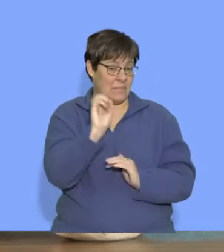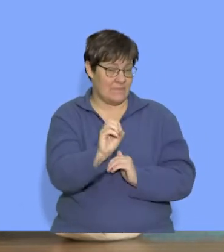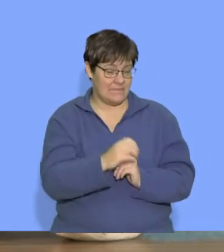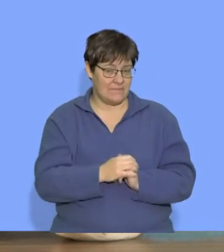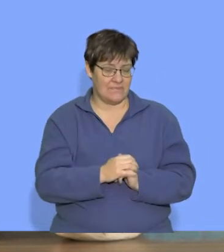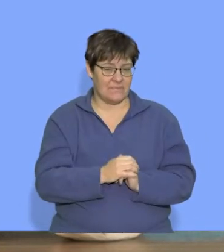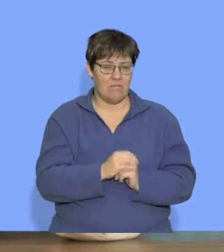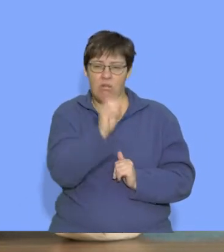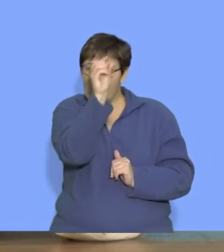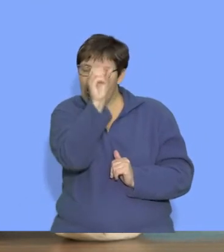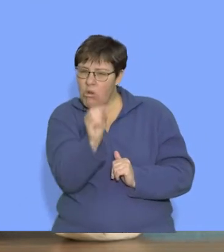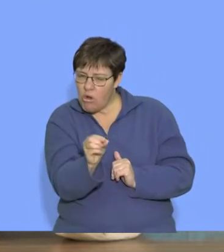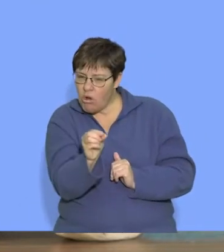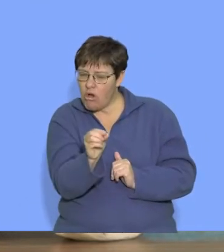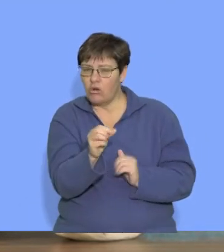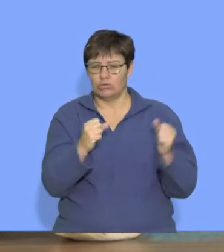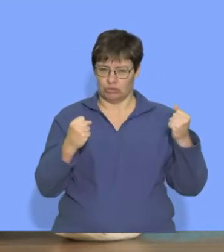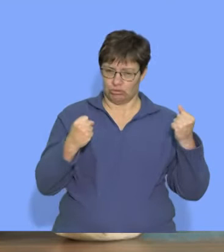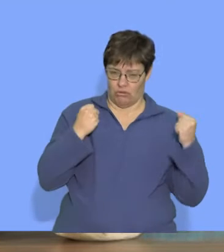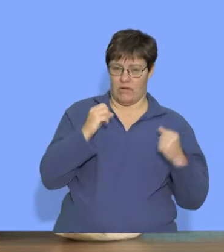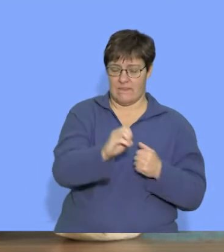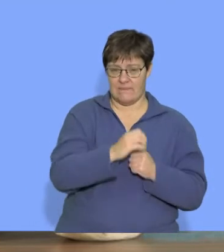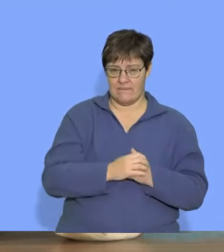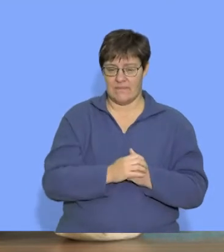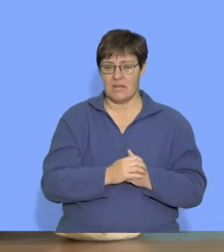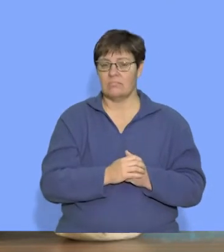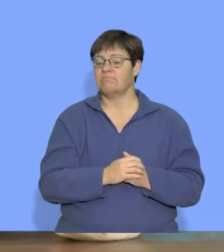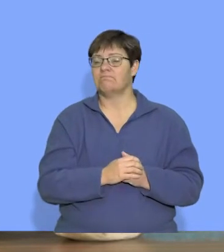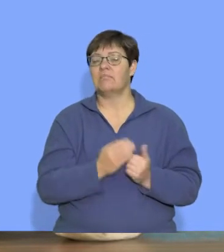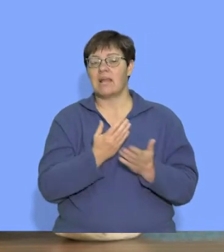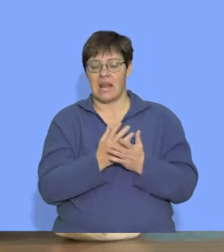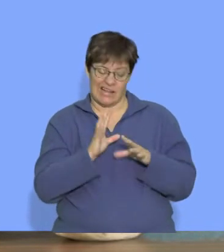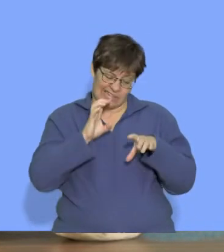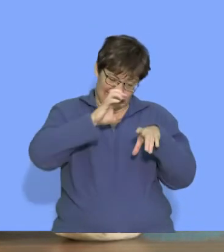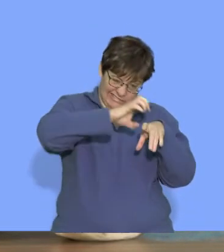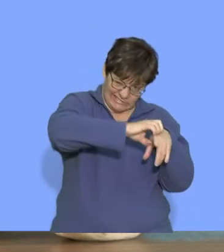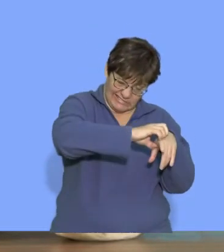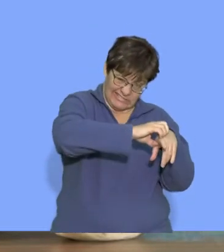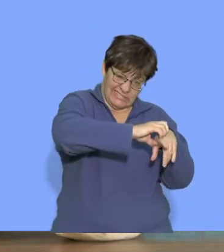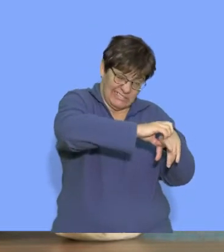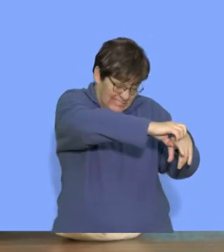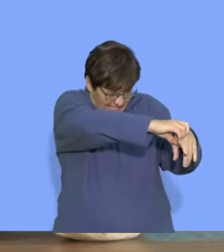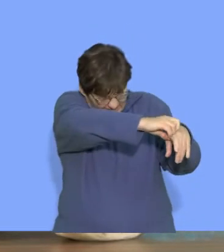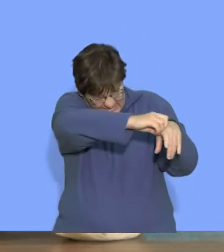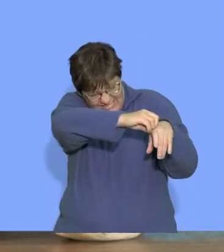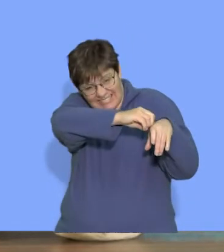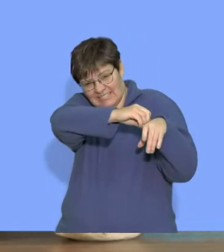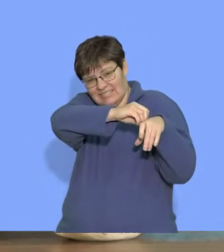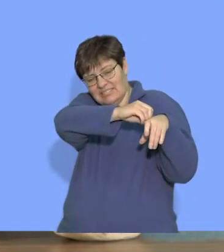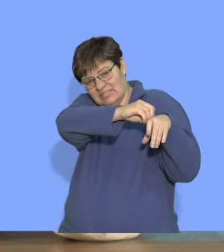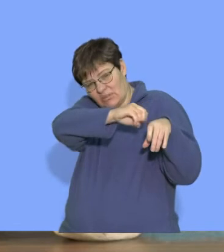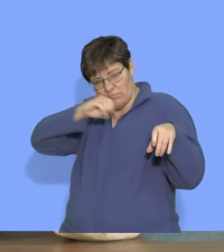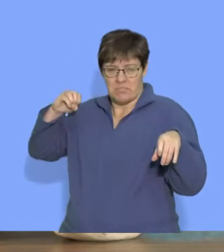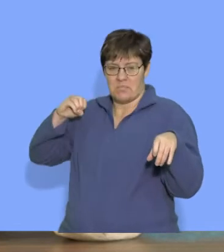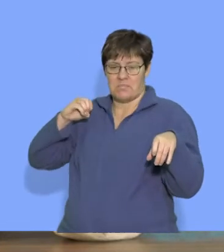teeth, long, elongated, strong, so that they're able to dig into a prey, grasp the